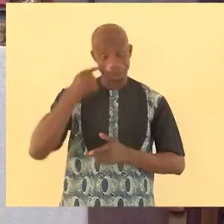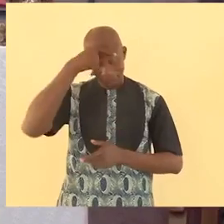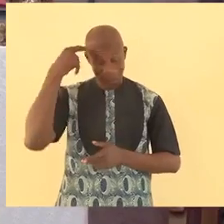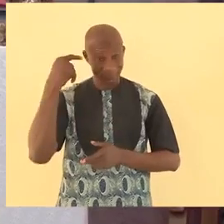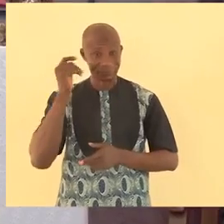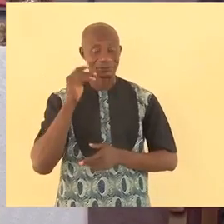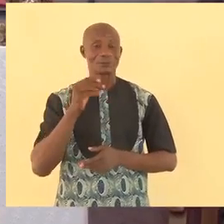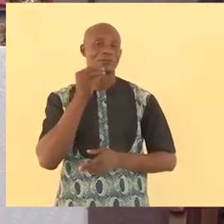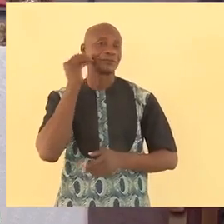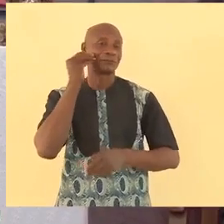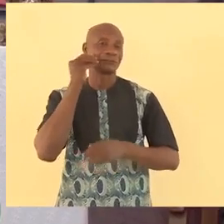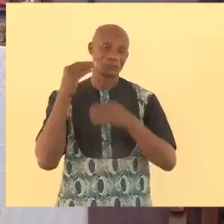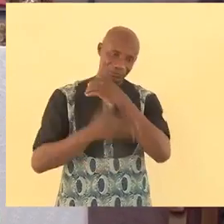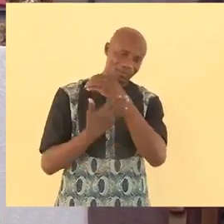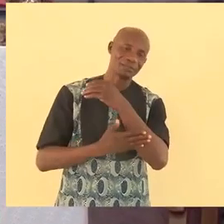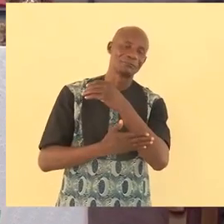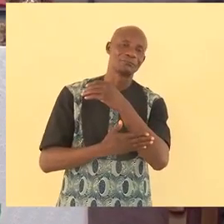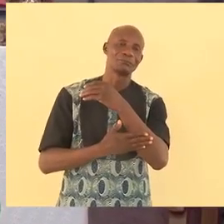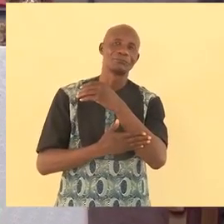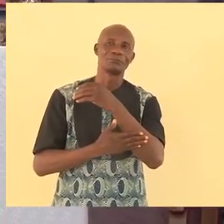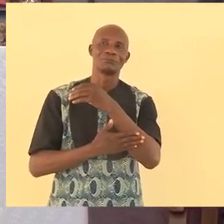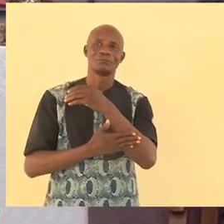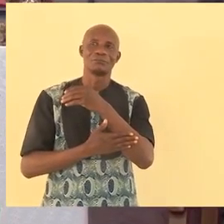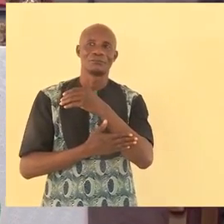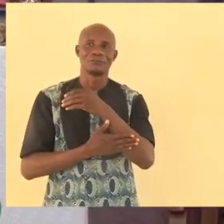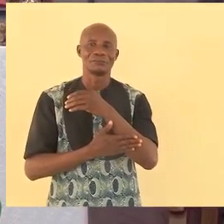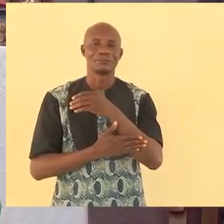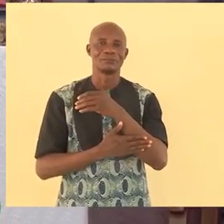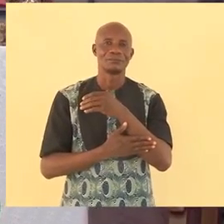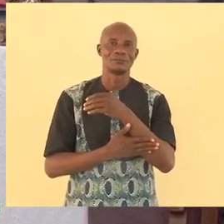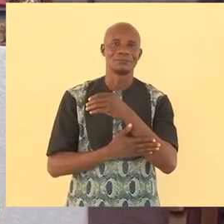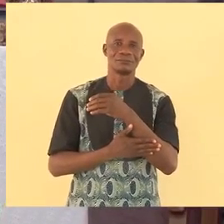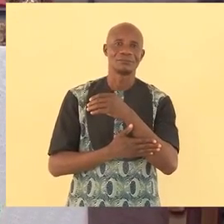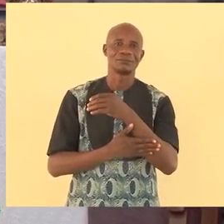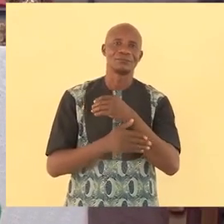it's Benue yam so scarce that... It's just